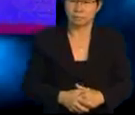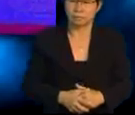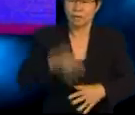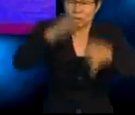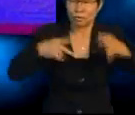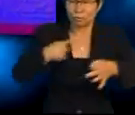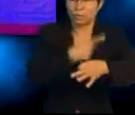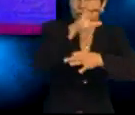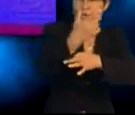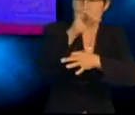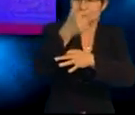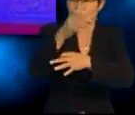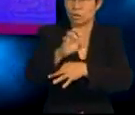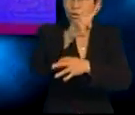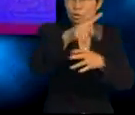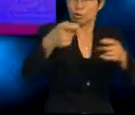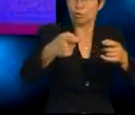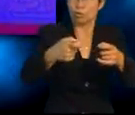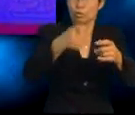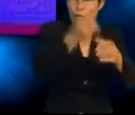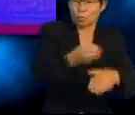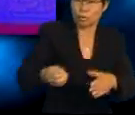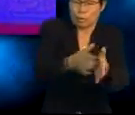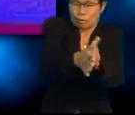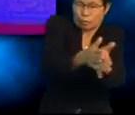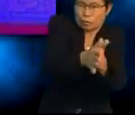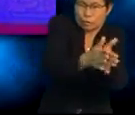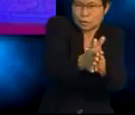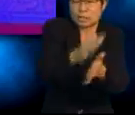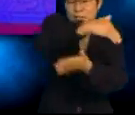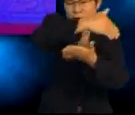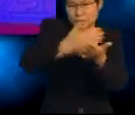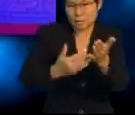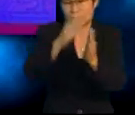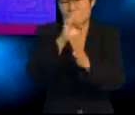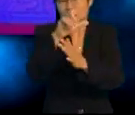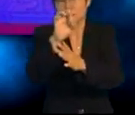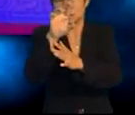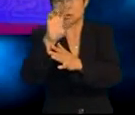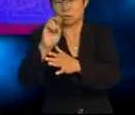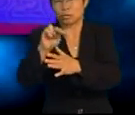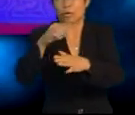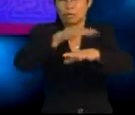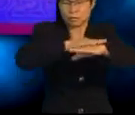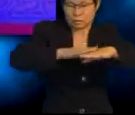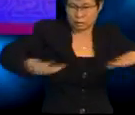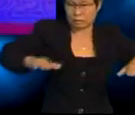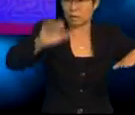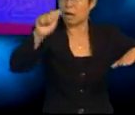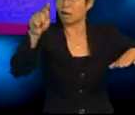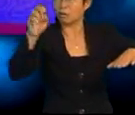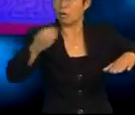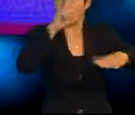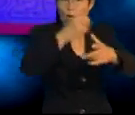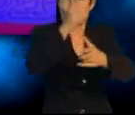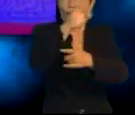If we charge two objects by friction, some electrons from the surface atoms of one